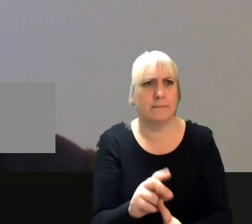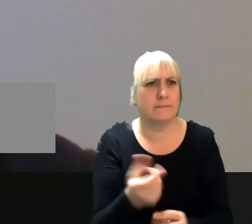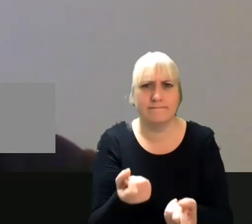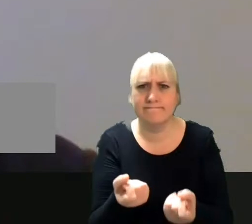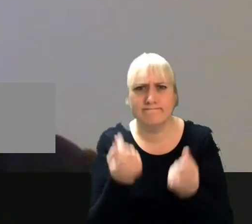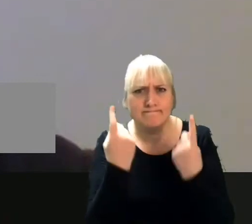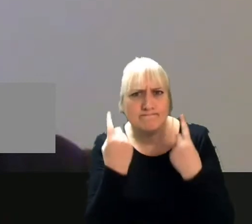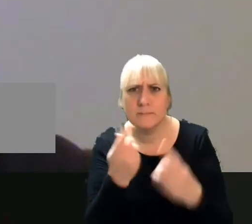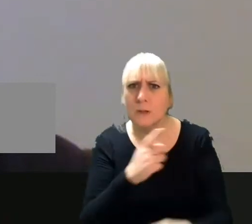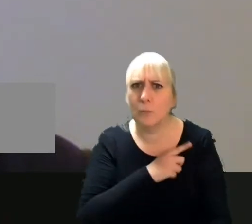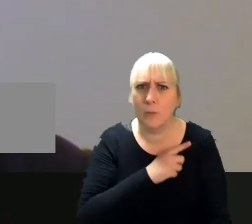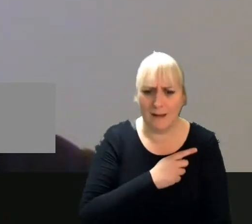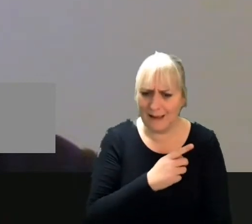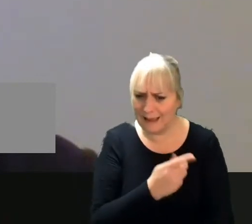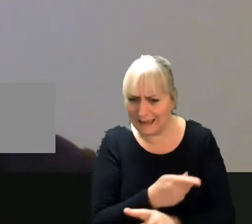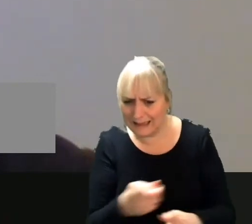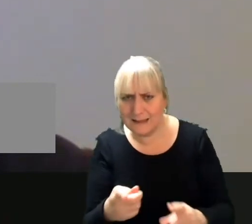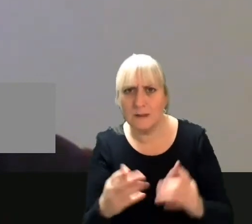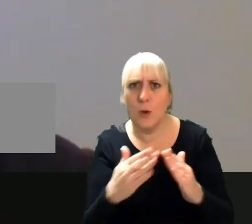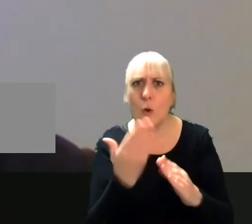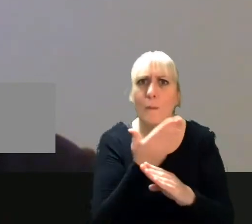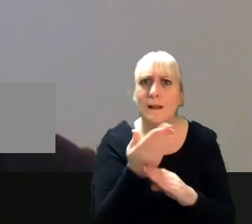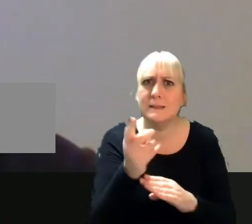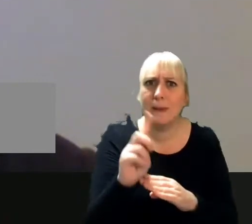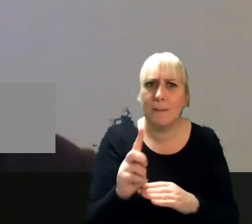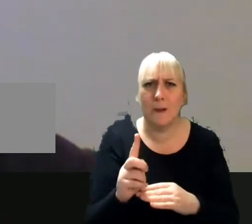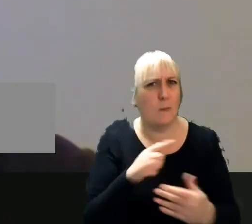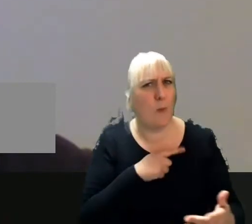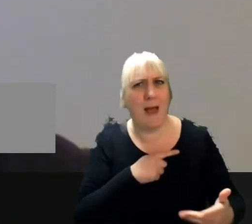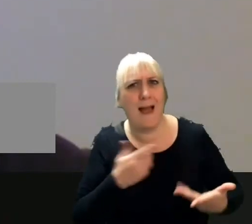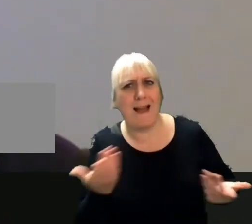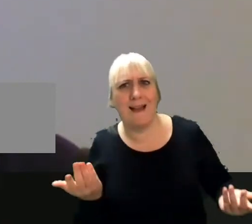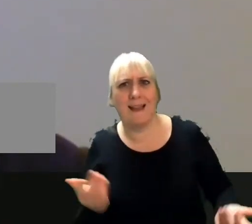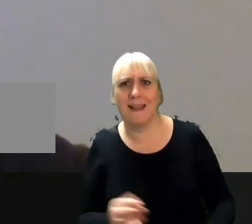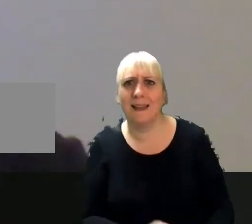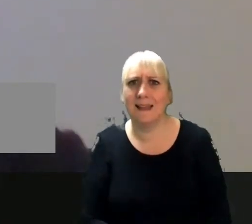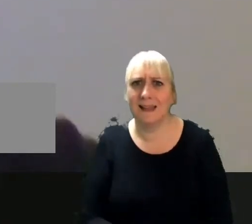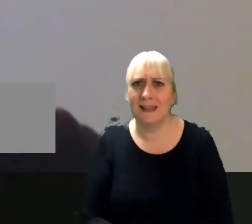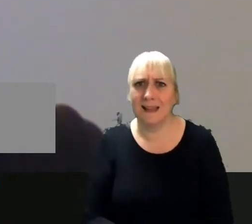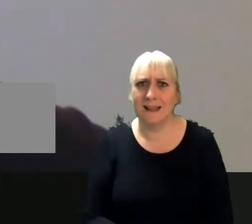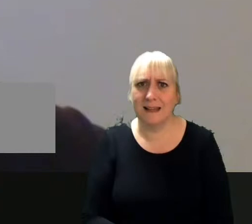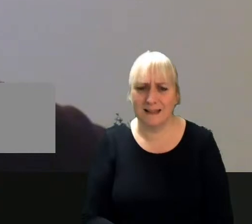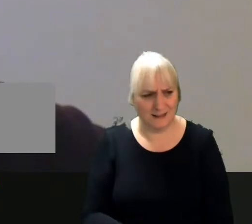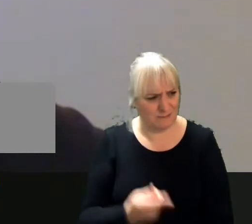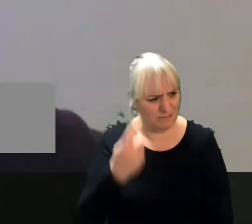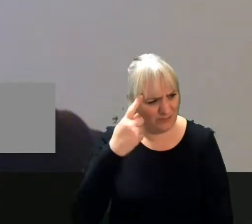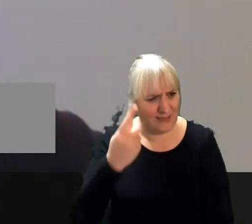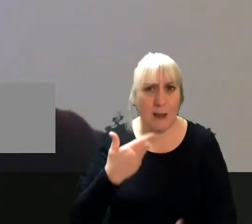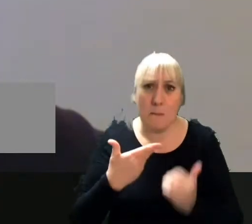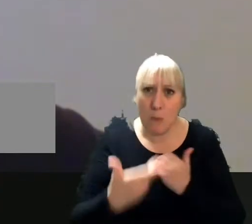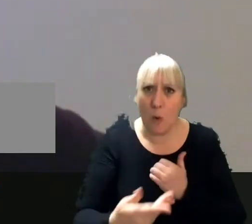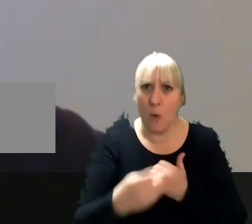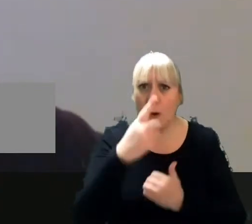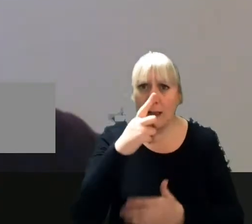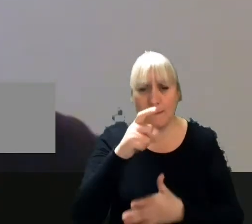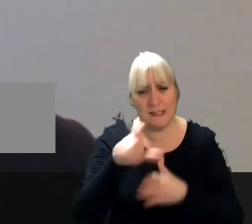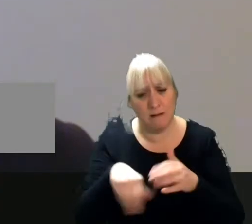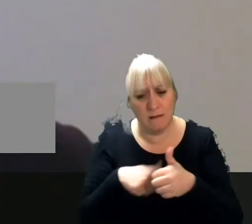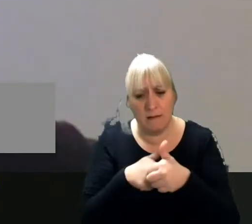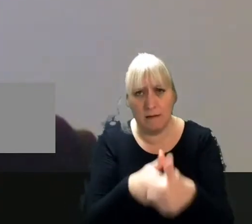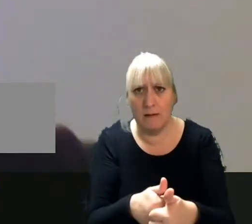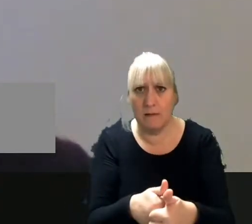any homeless people on the street. Much more surely can be done. And to rely on charity, who